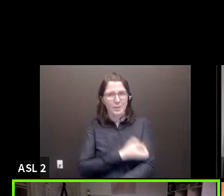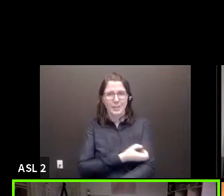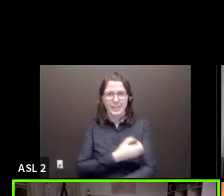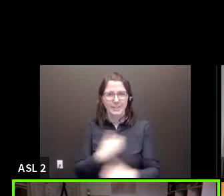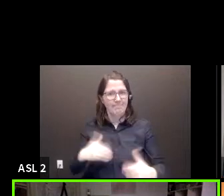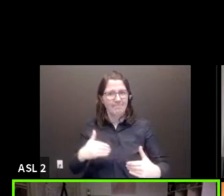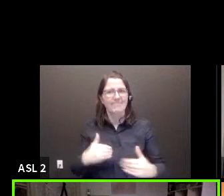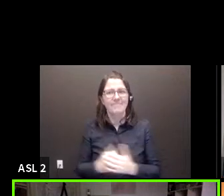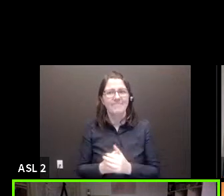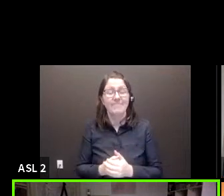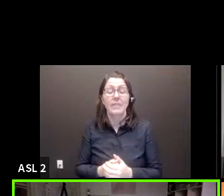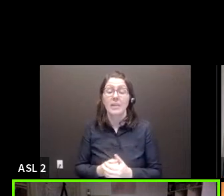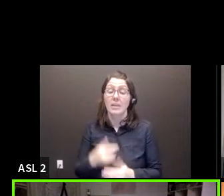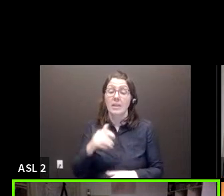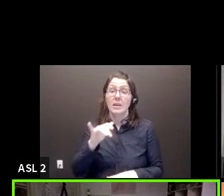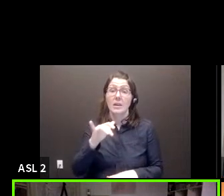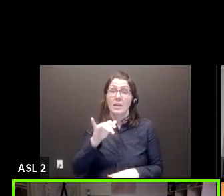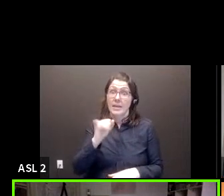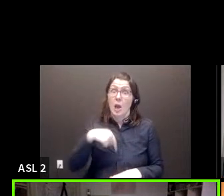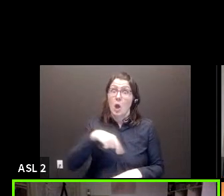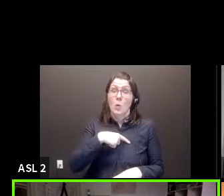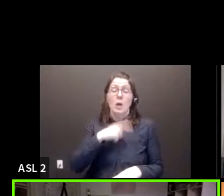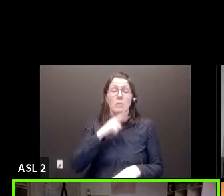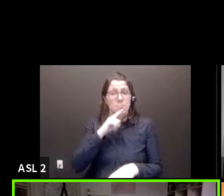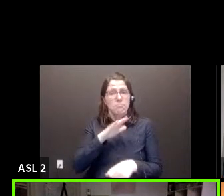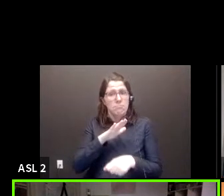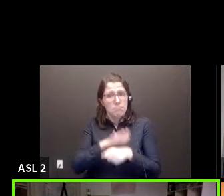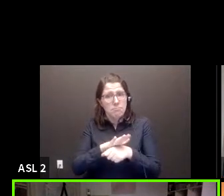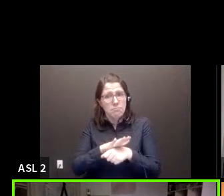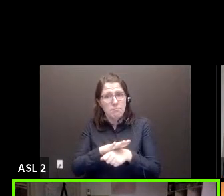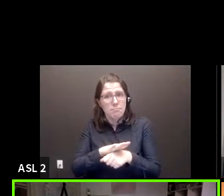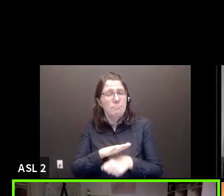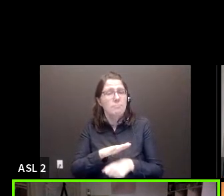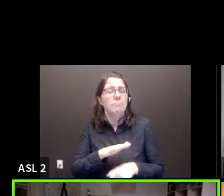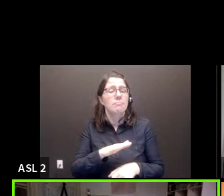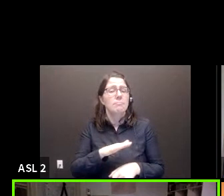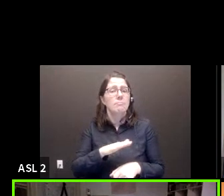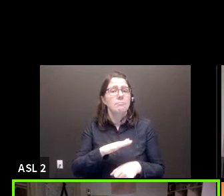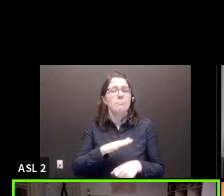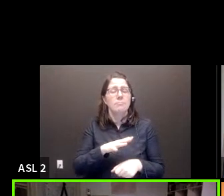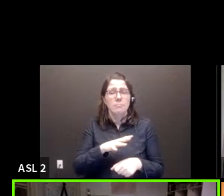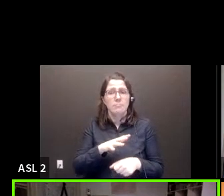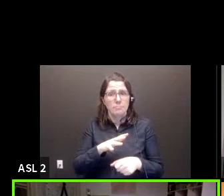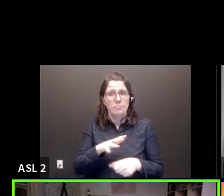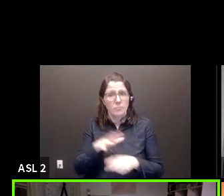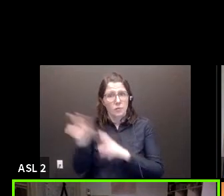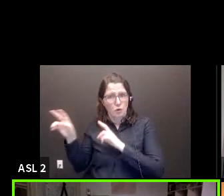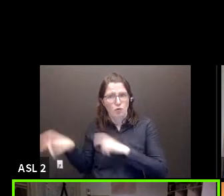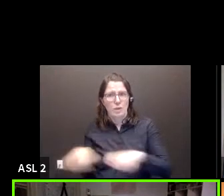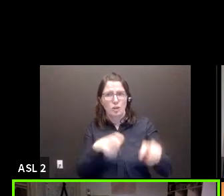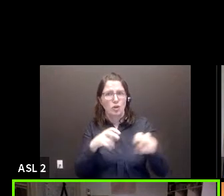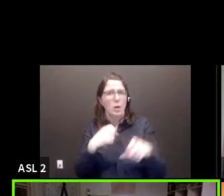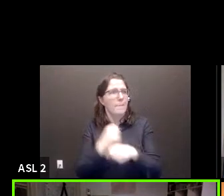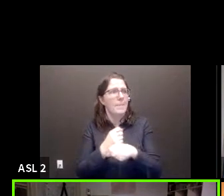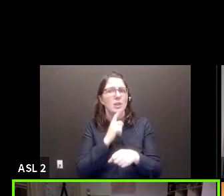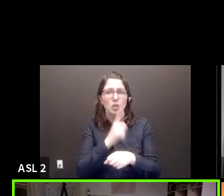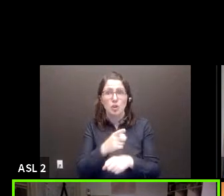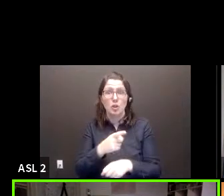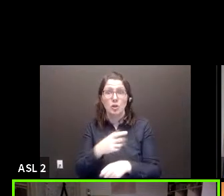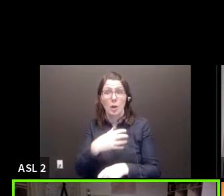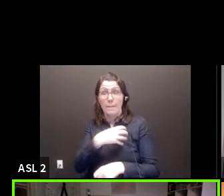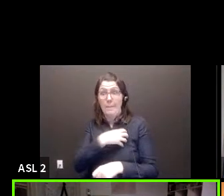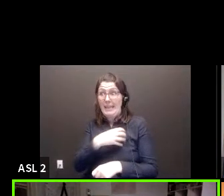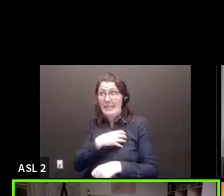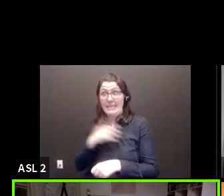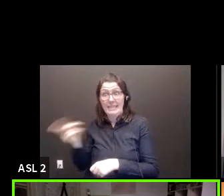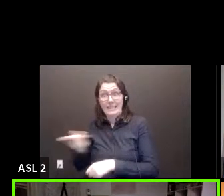towards seeing as members wait ahead mention the transition to make sure the right people are responding to the calls